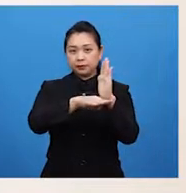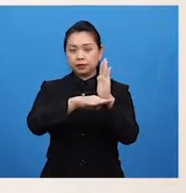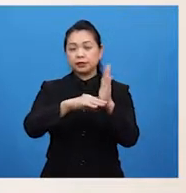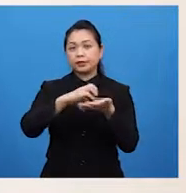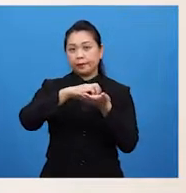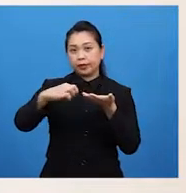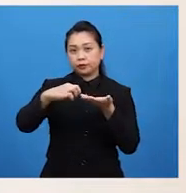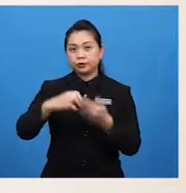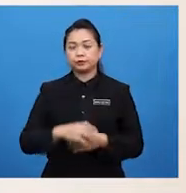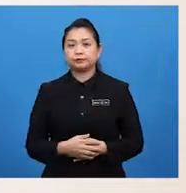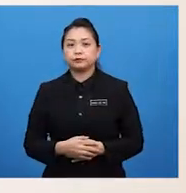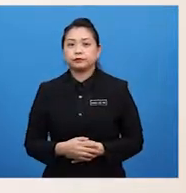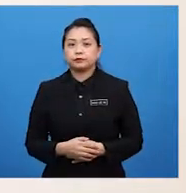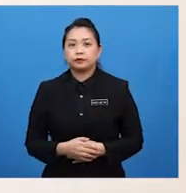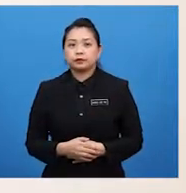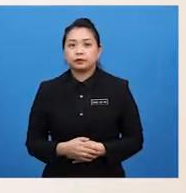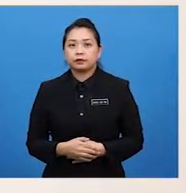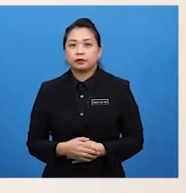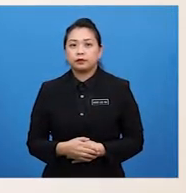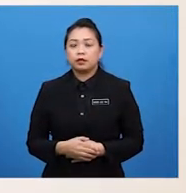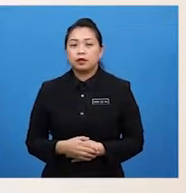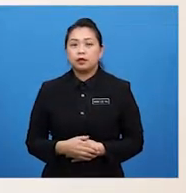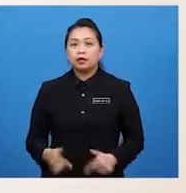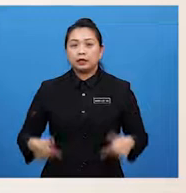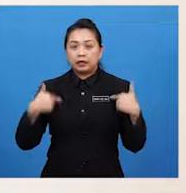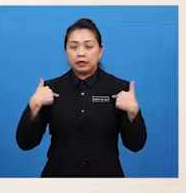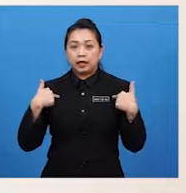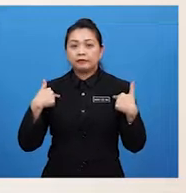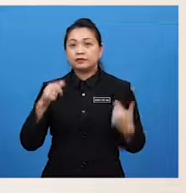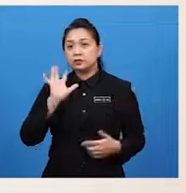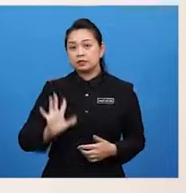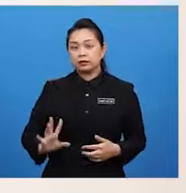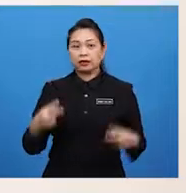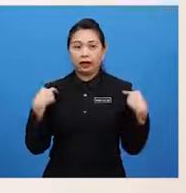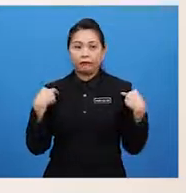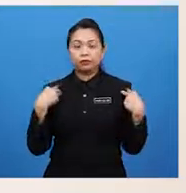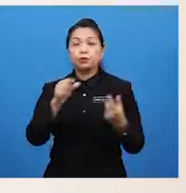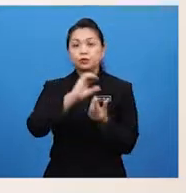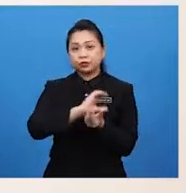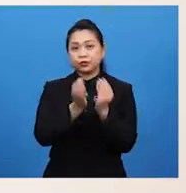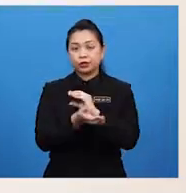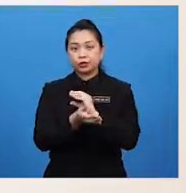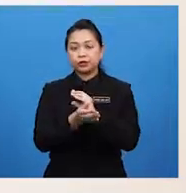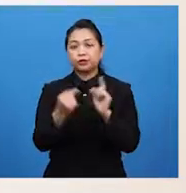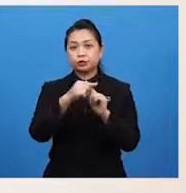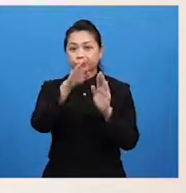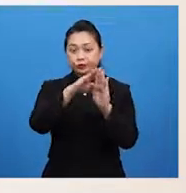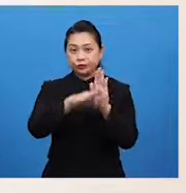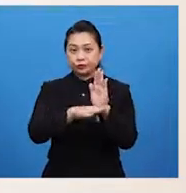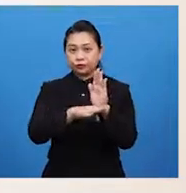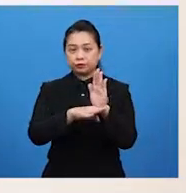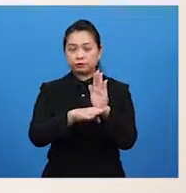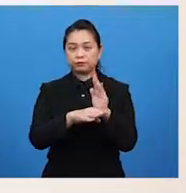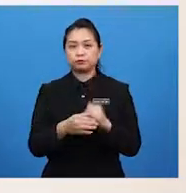Mother Nature. Secondly, lifestyles have to change to reduce excessive